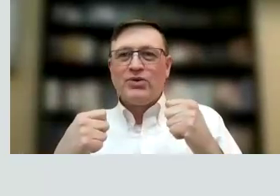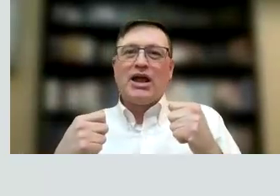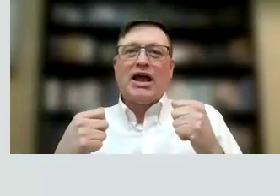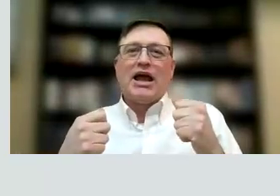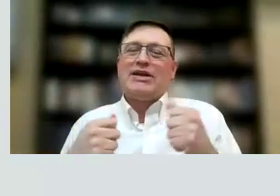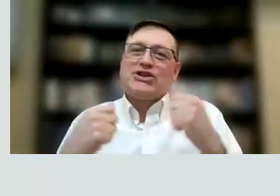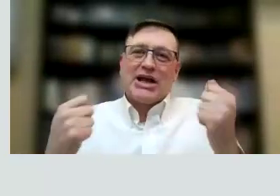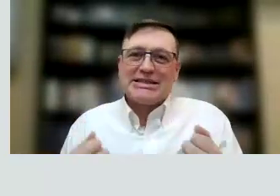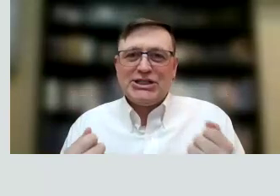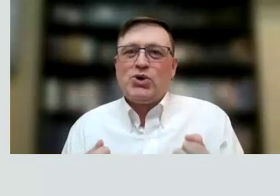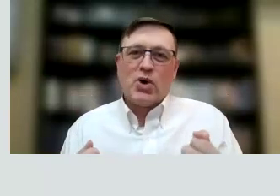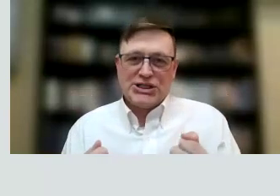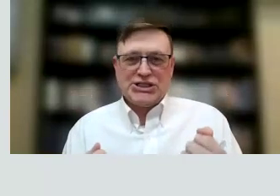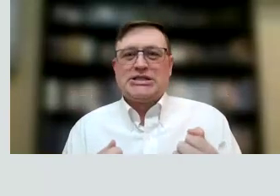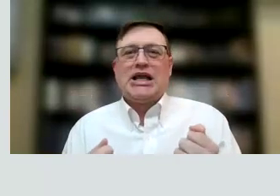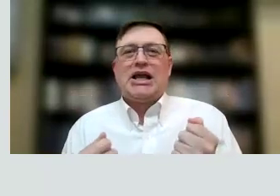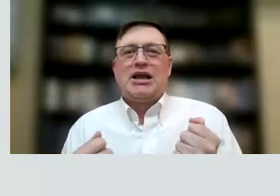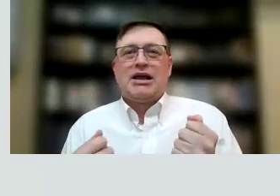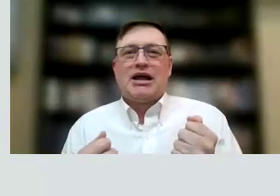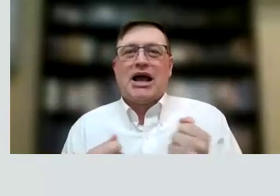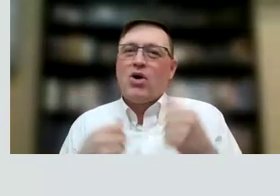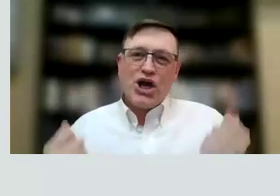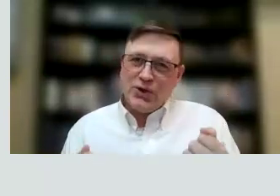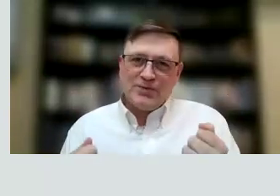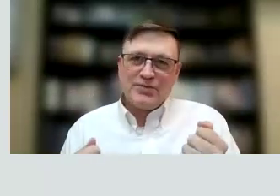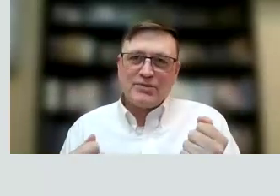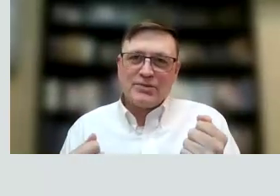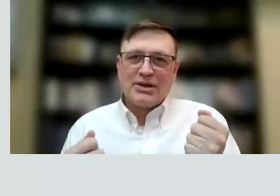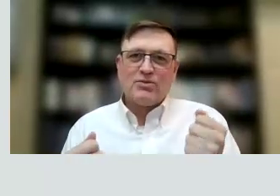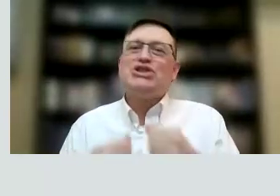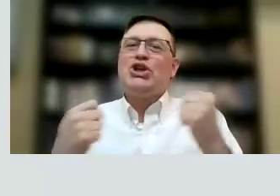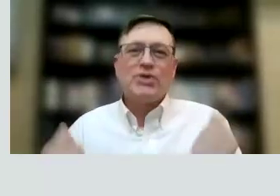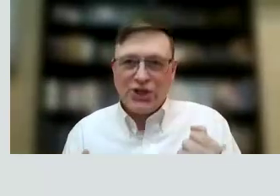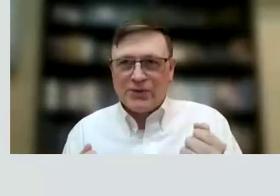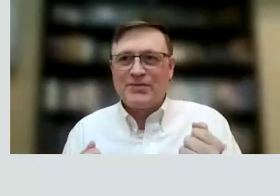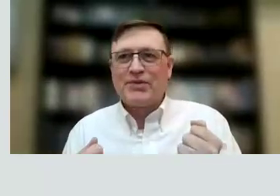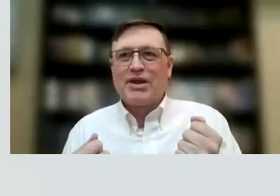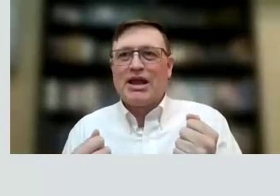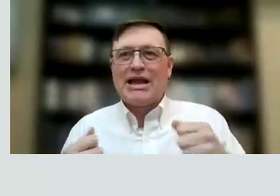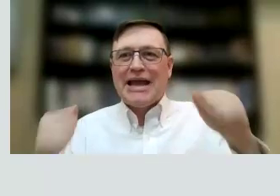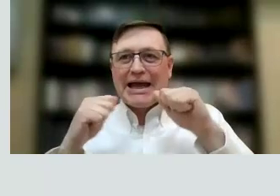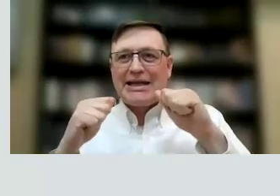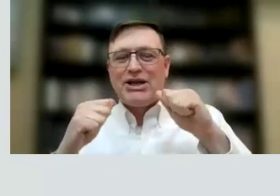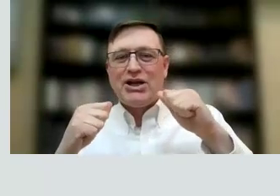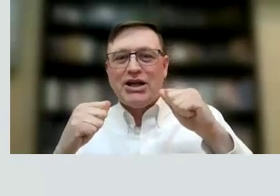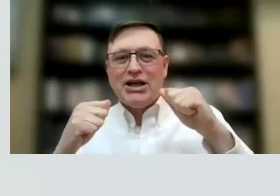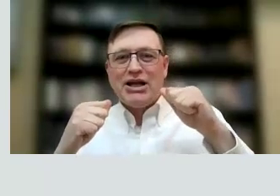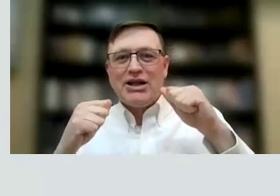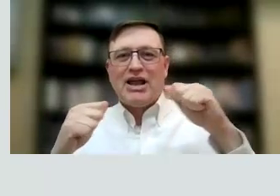your mouth, and they start asking you questions. How are you? What's new with you? And